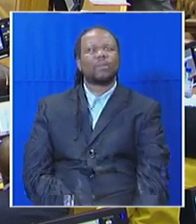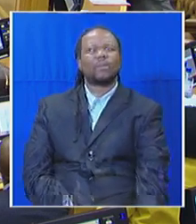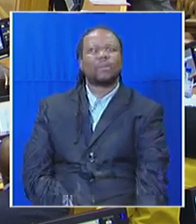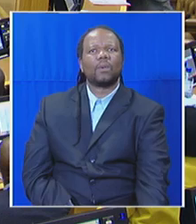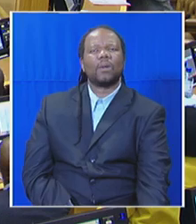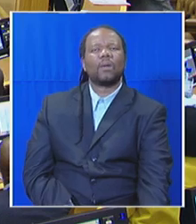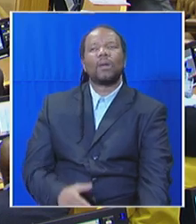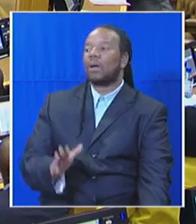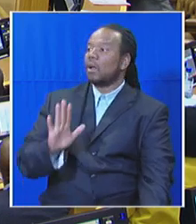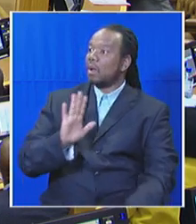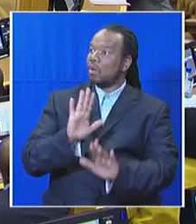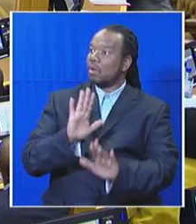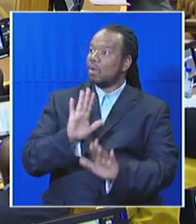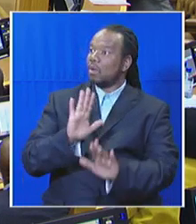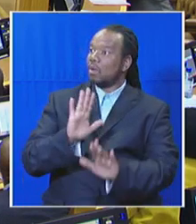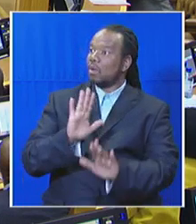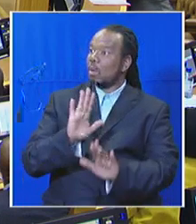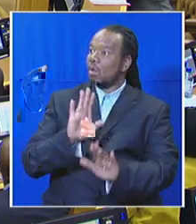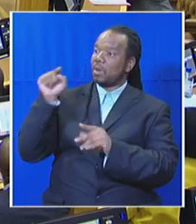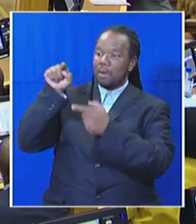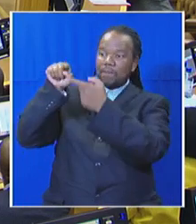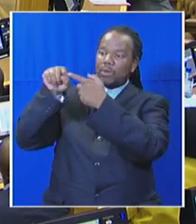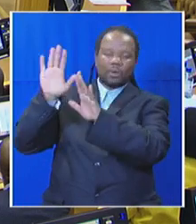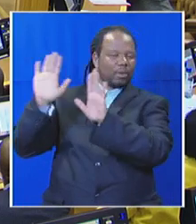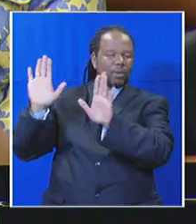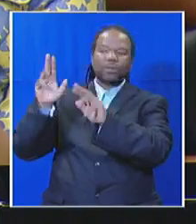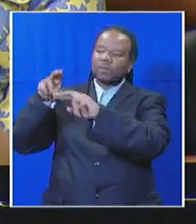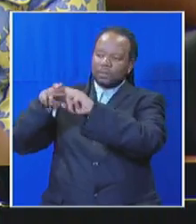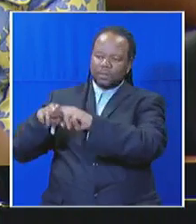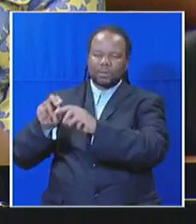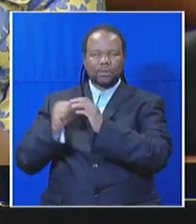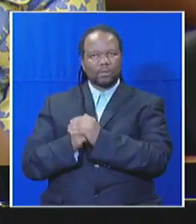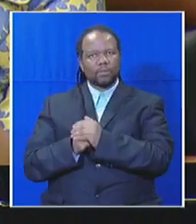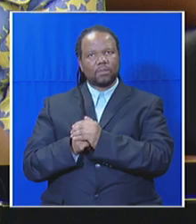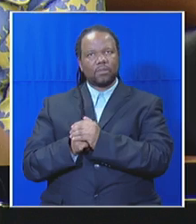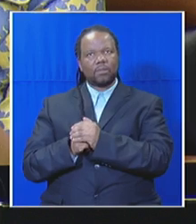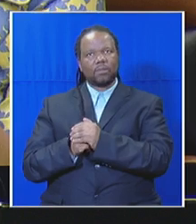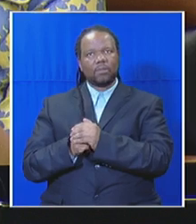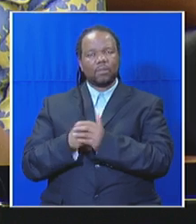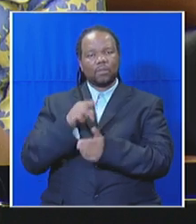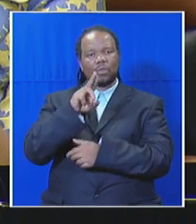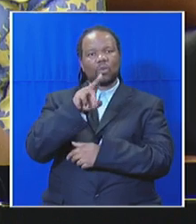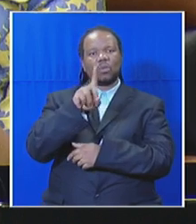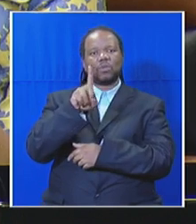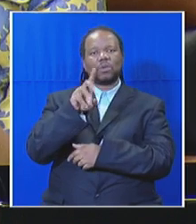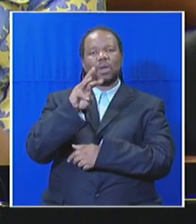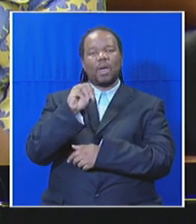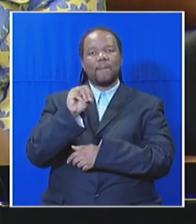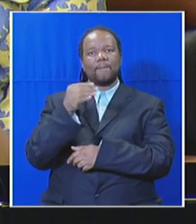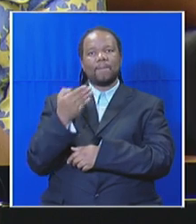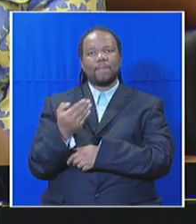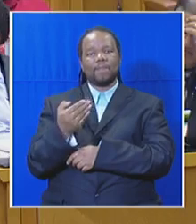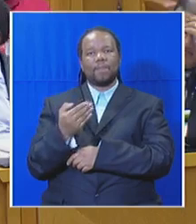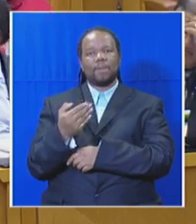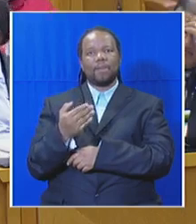I have not recognized you, Honorable. Please take your seat. This UDM mustn't be allowed to speak here. They haven't